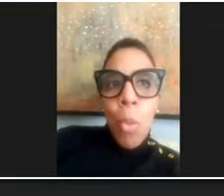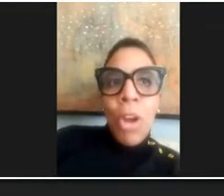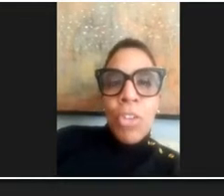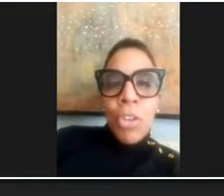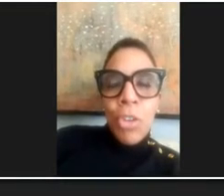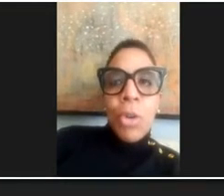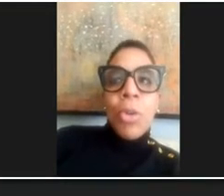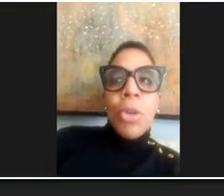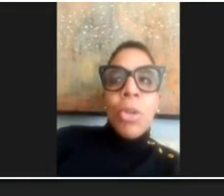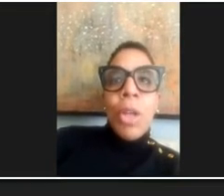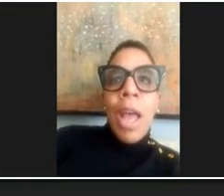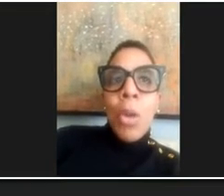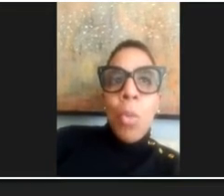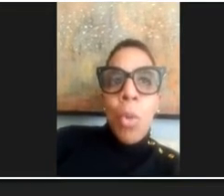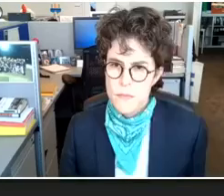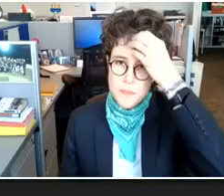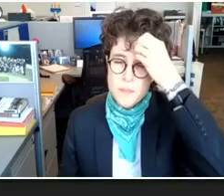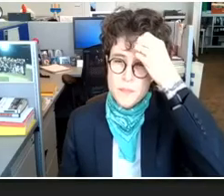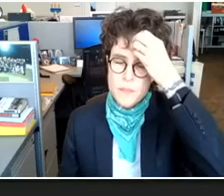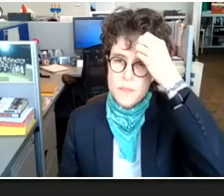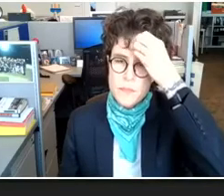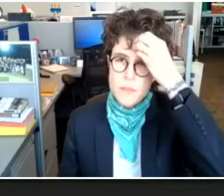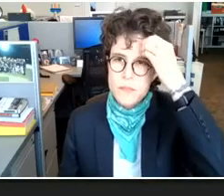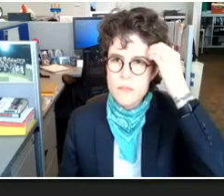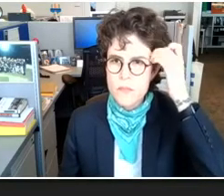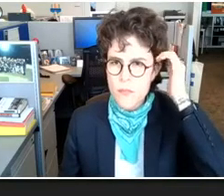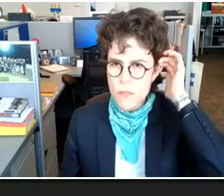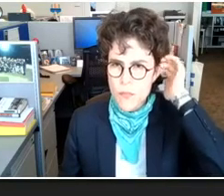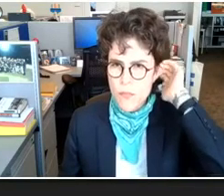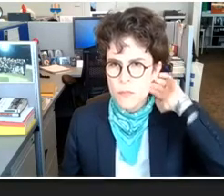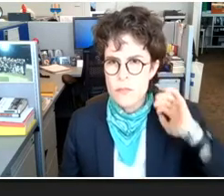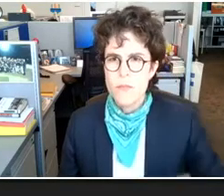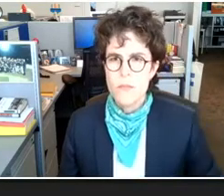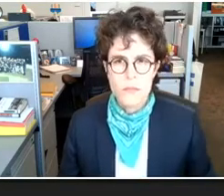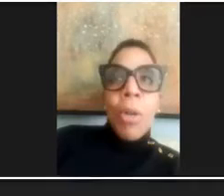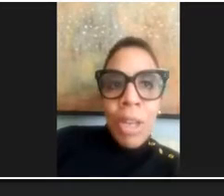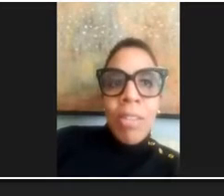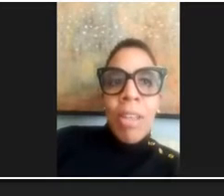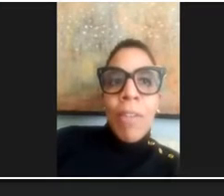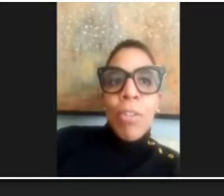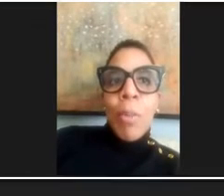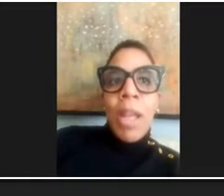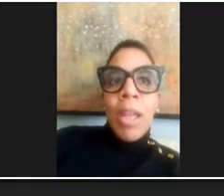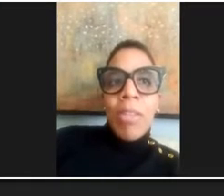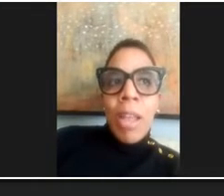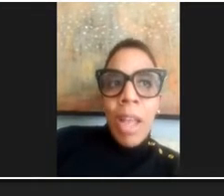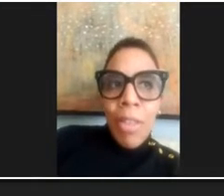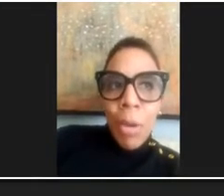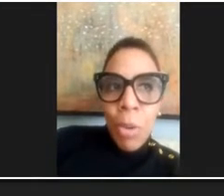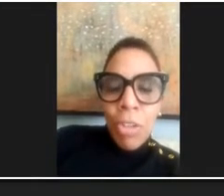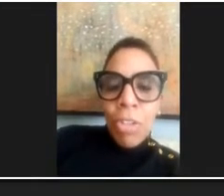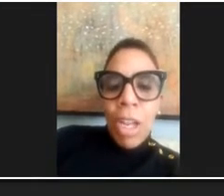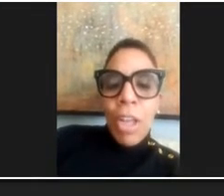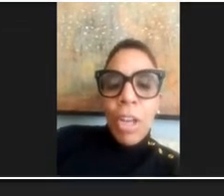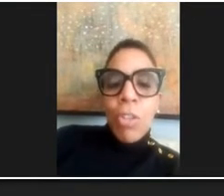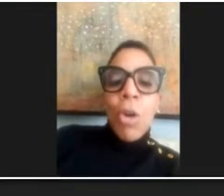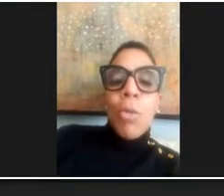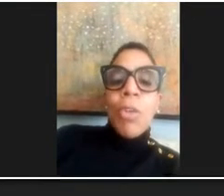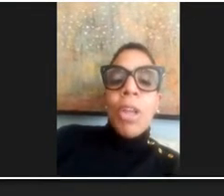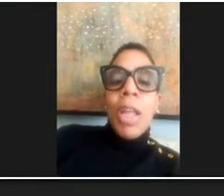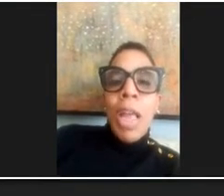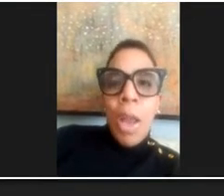which is unsafe and going to a new space that you don't know if it's going to be safe like all of that information somehow needs